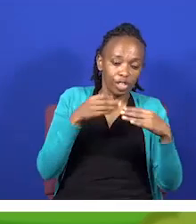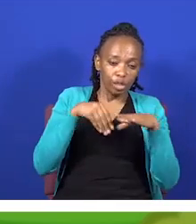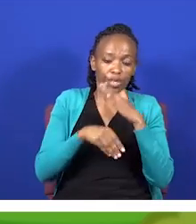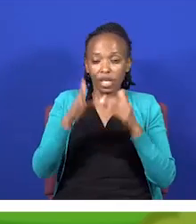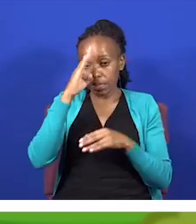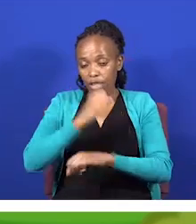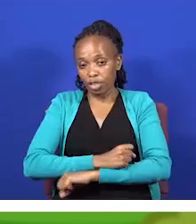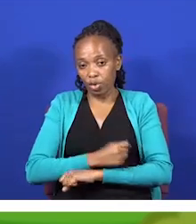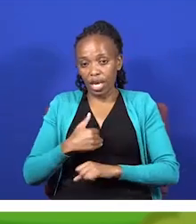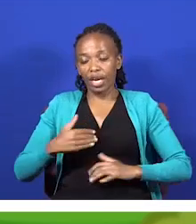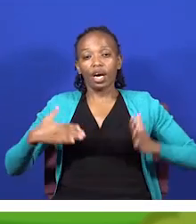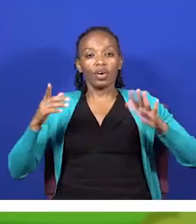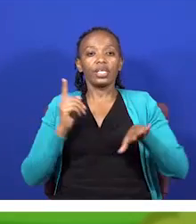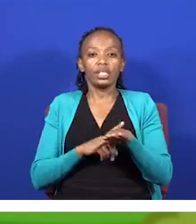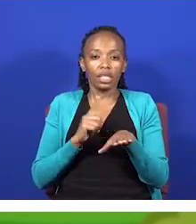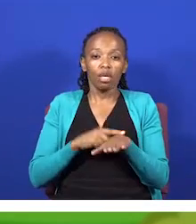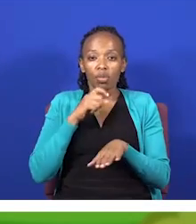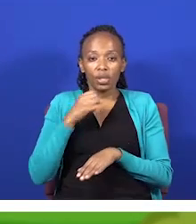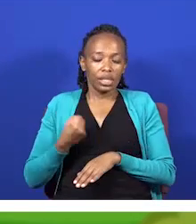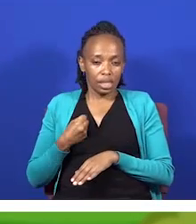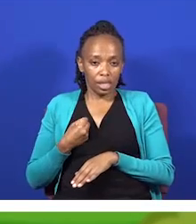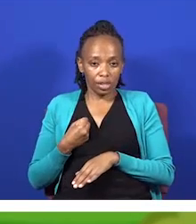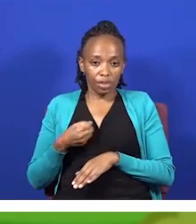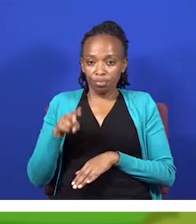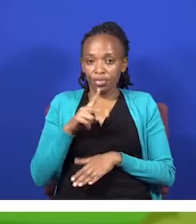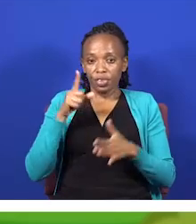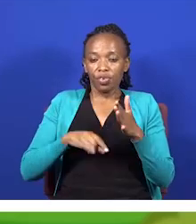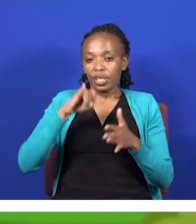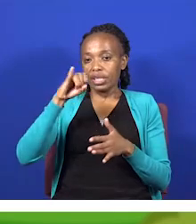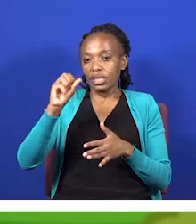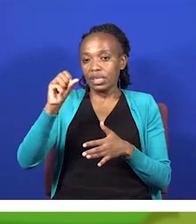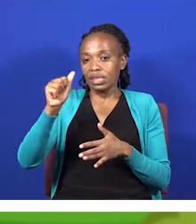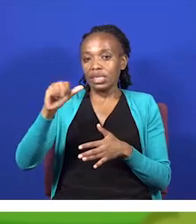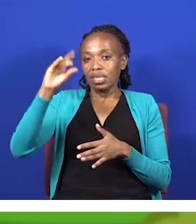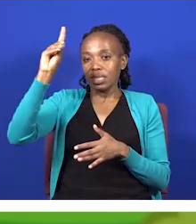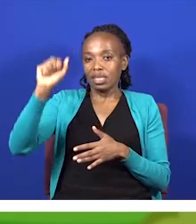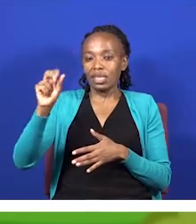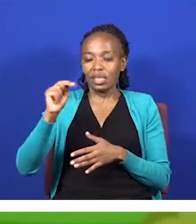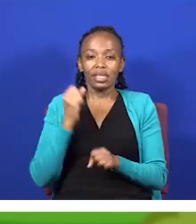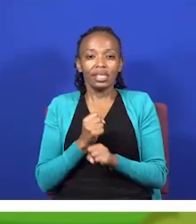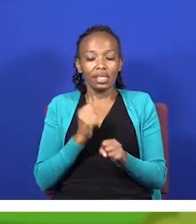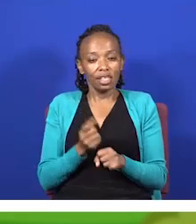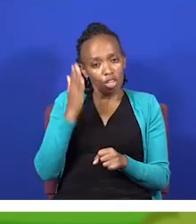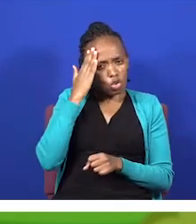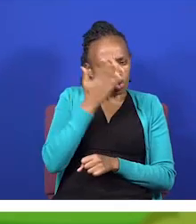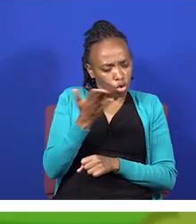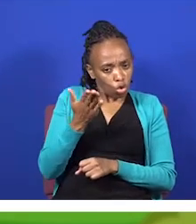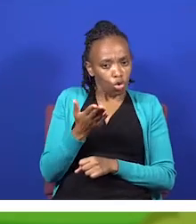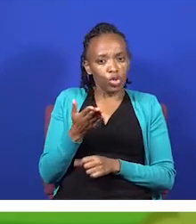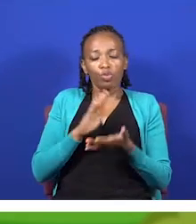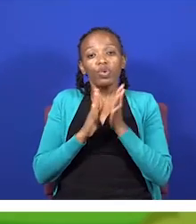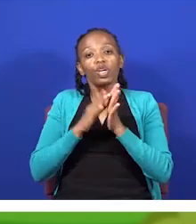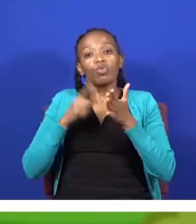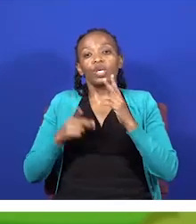school, and they had a great time. Boys and girls, you see what Jaden did? Yes, you know, Jaden